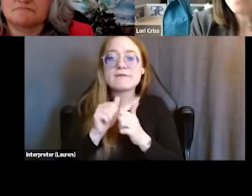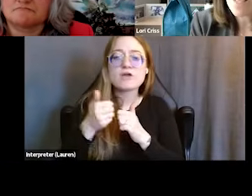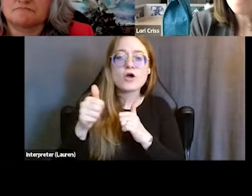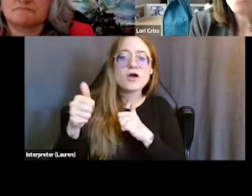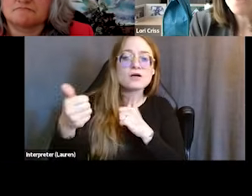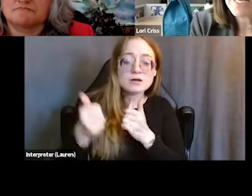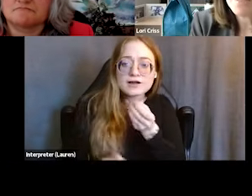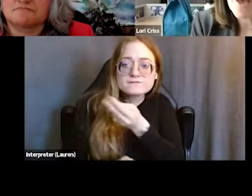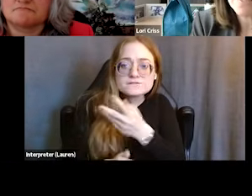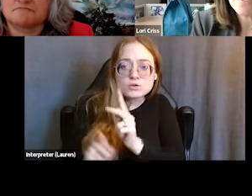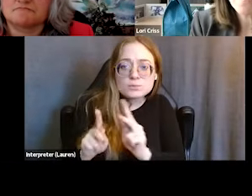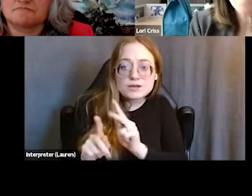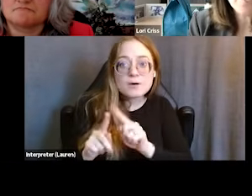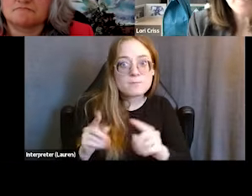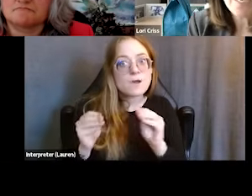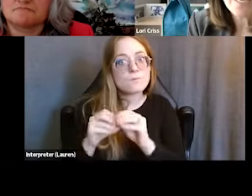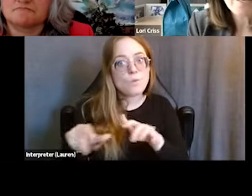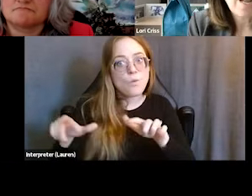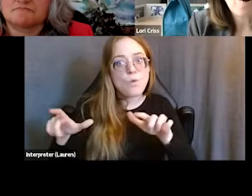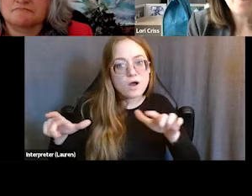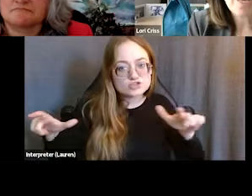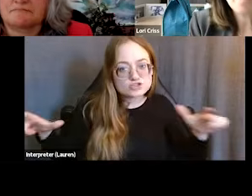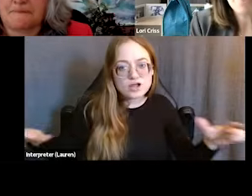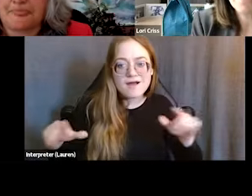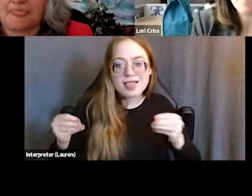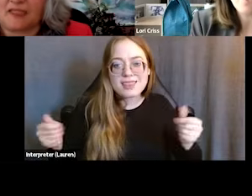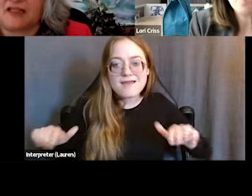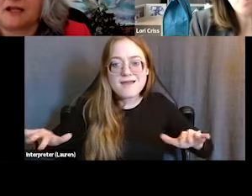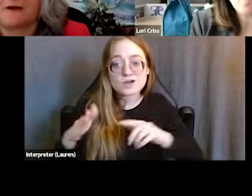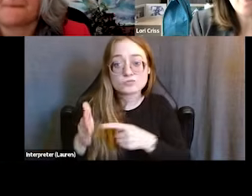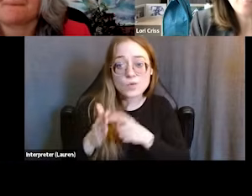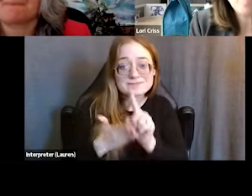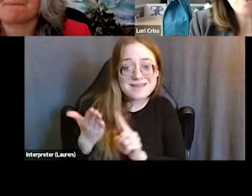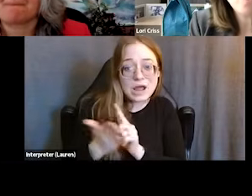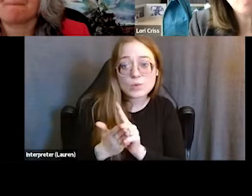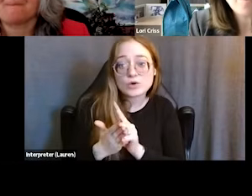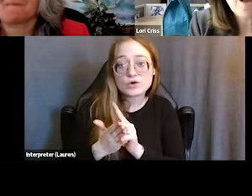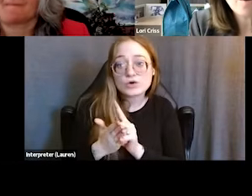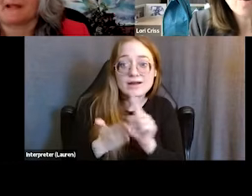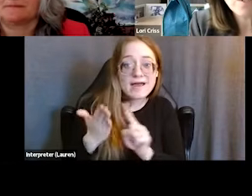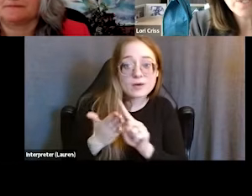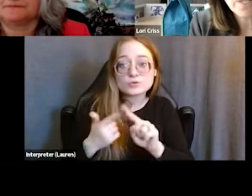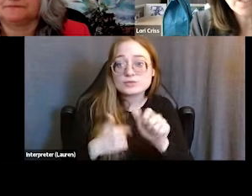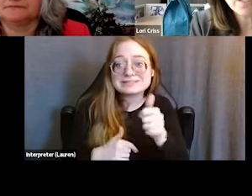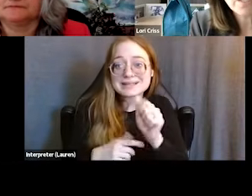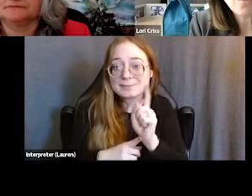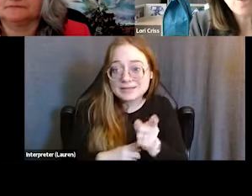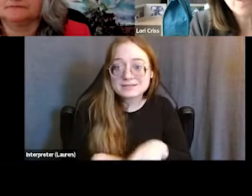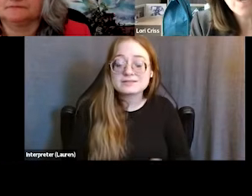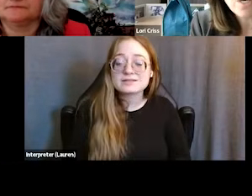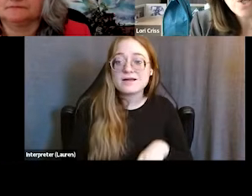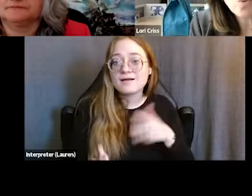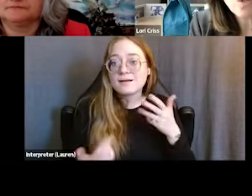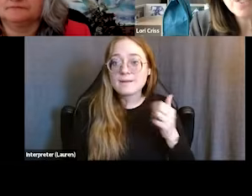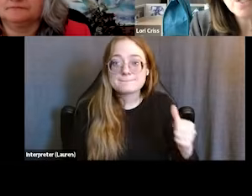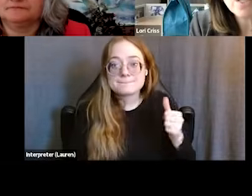people, but a lot more land mass, it can take an hour and 10 minutes through 2-lane back roads to get to